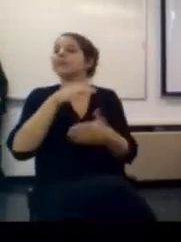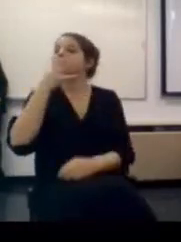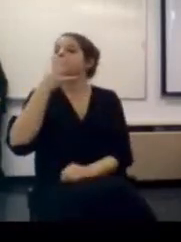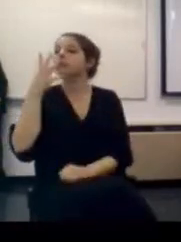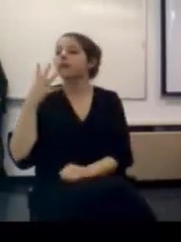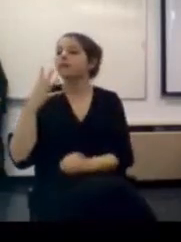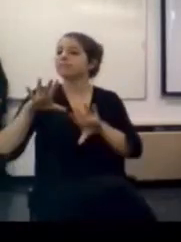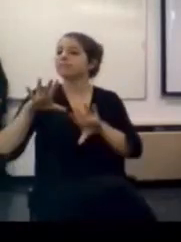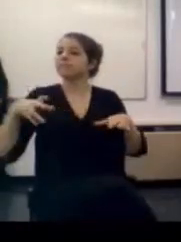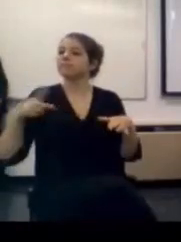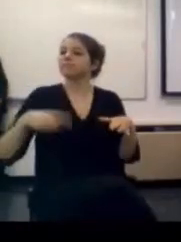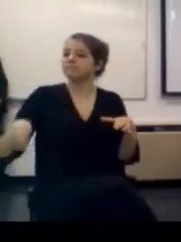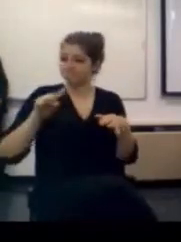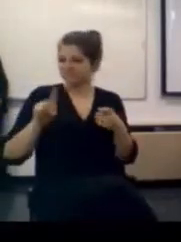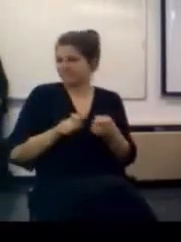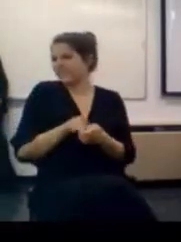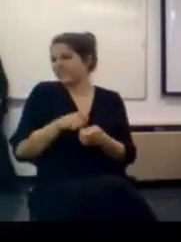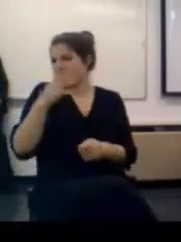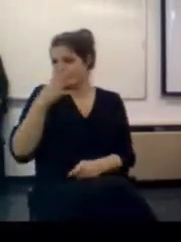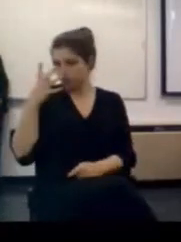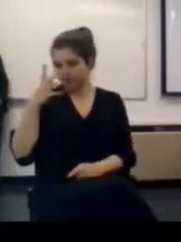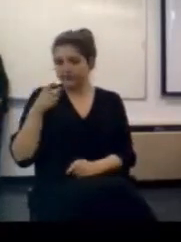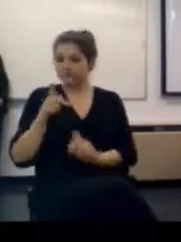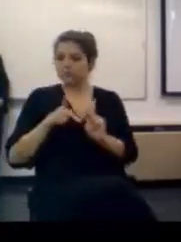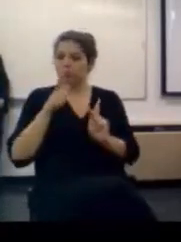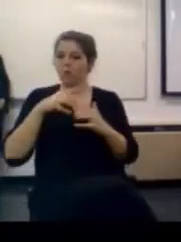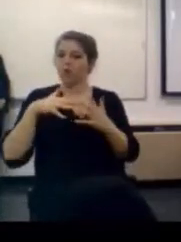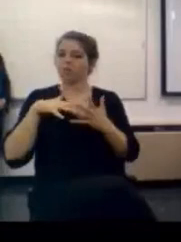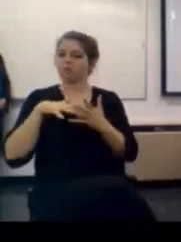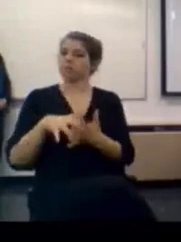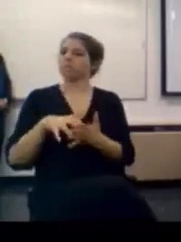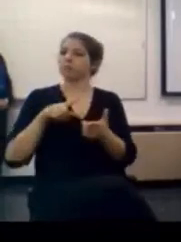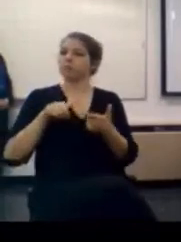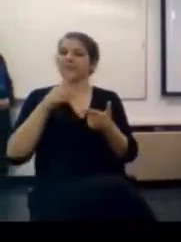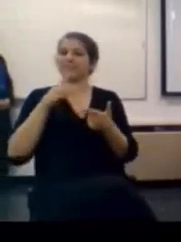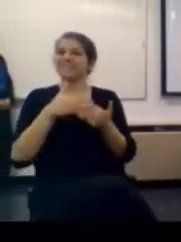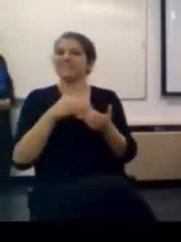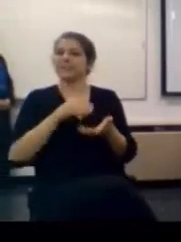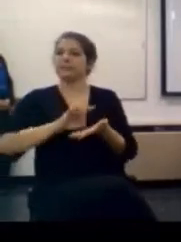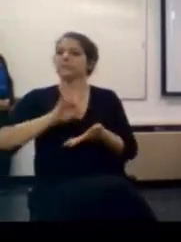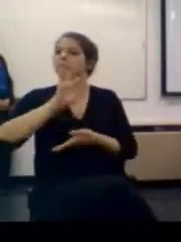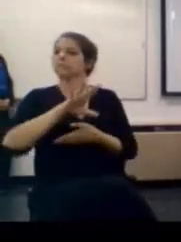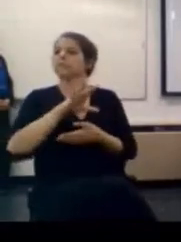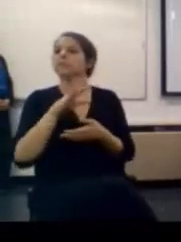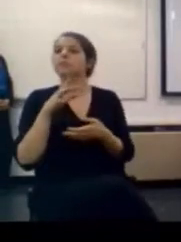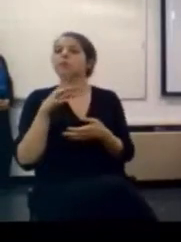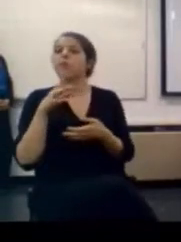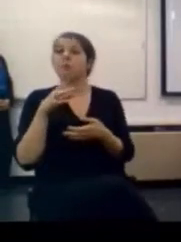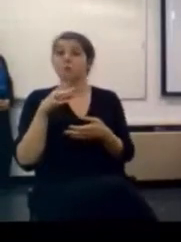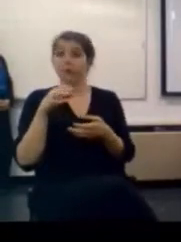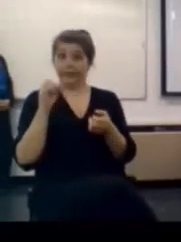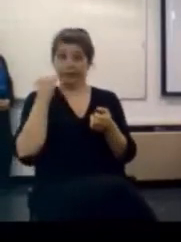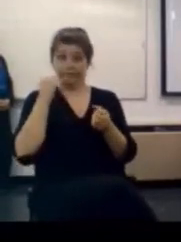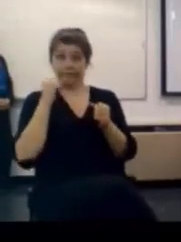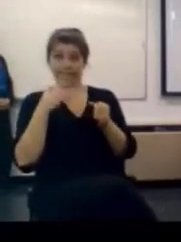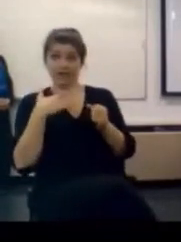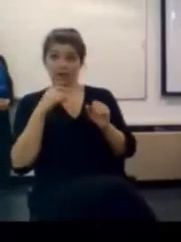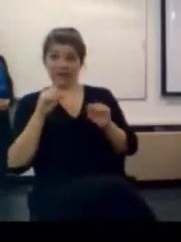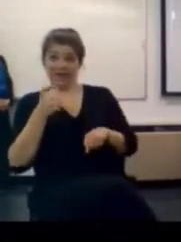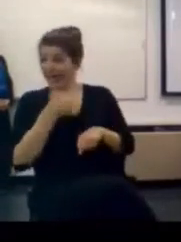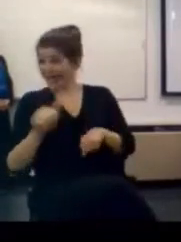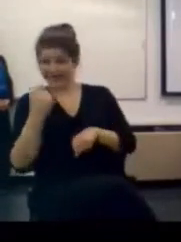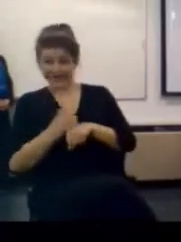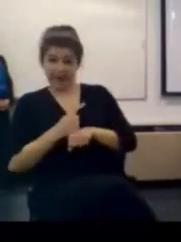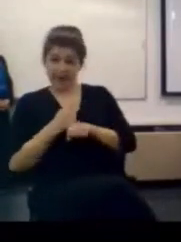my research, I study the immigrant population in particular, or those who are vulnerable to deportation. So I look at how